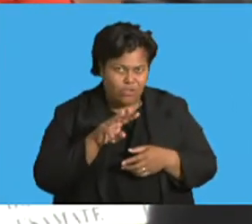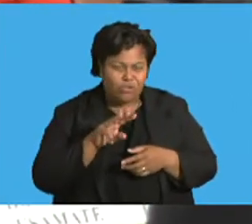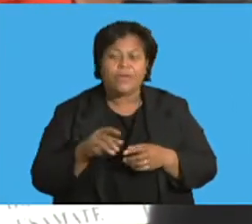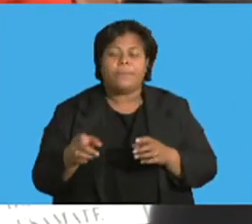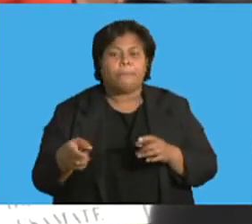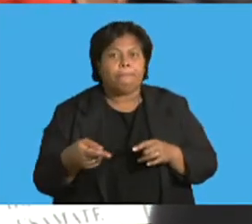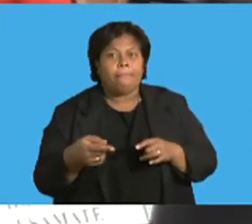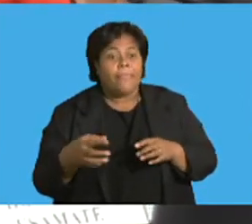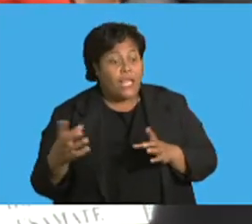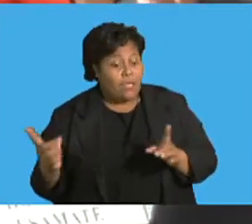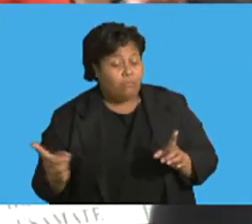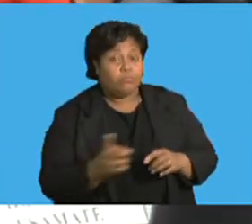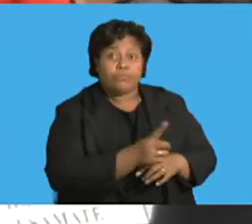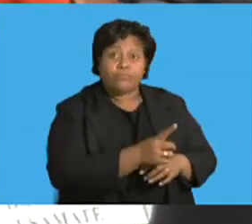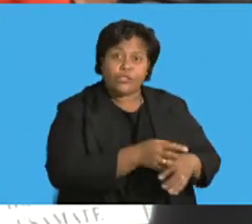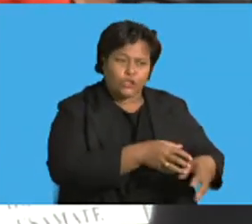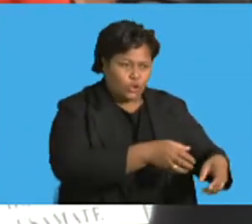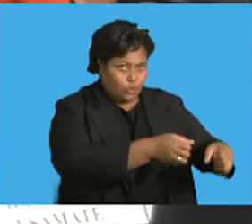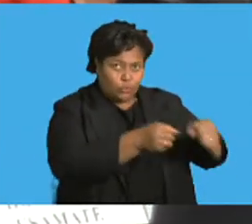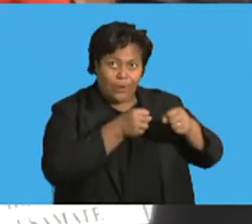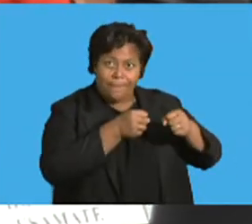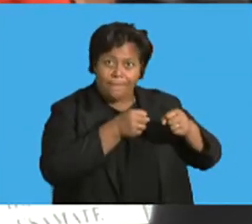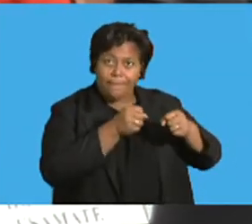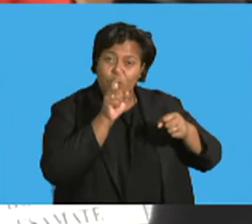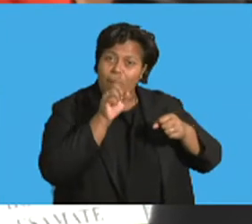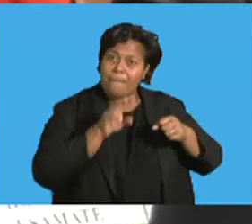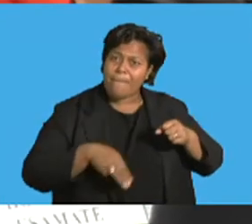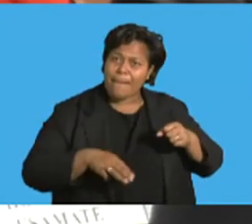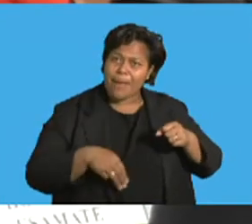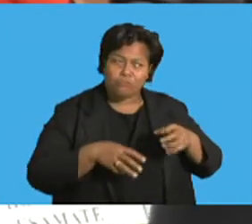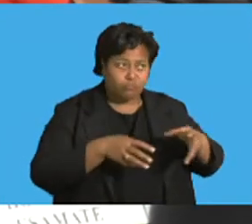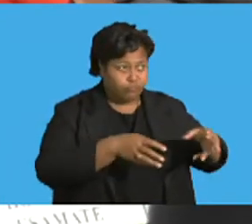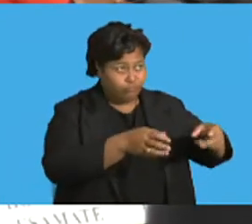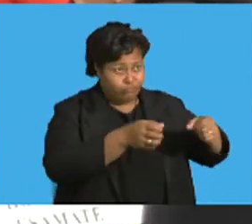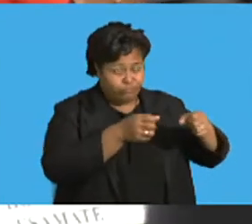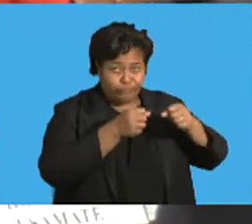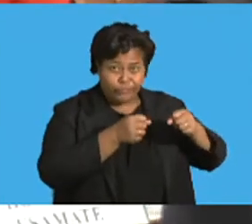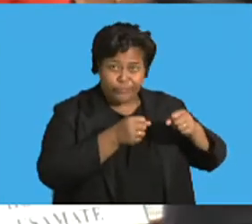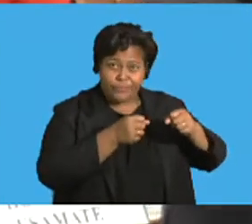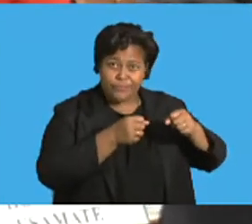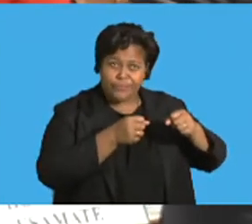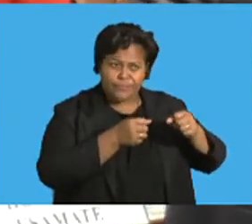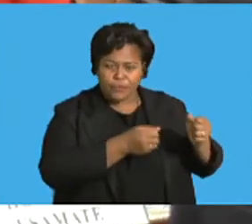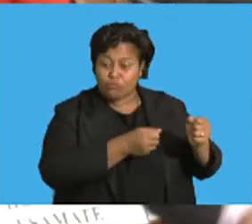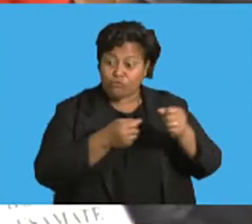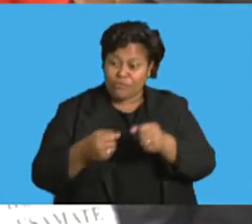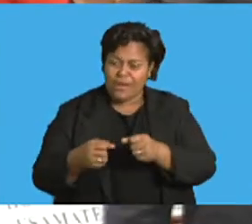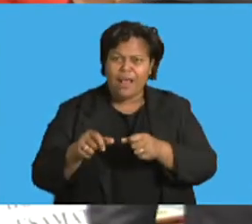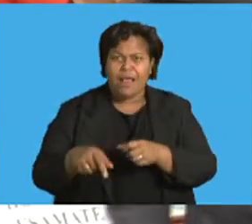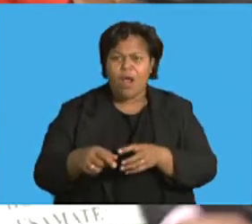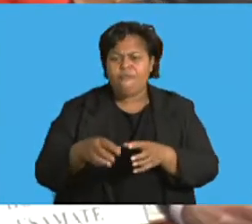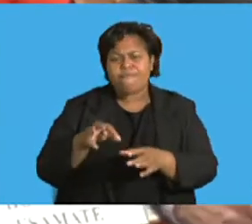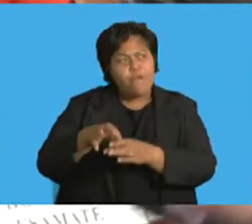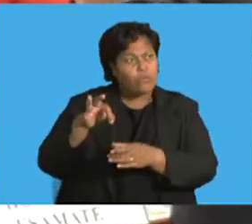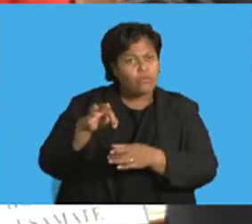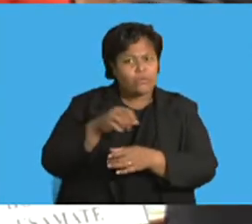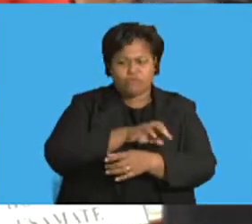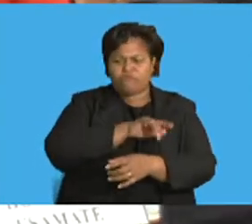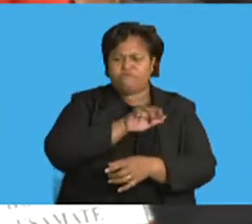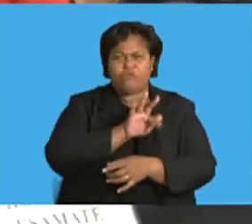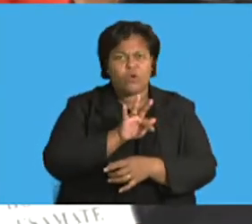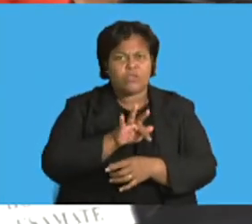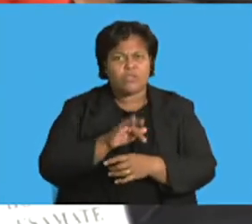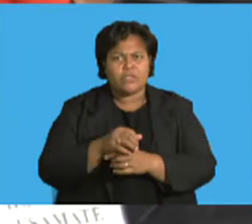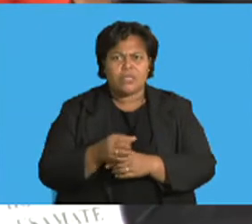as they say, grabbed one of the members, the whips, I understand, to bring him to vote. In the process, he elbowed the